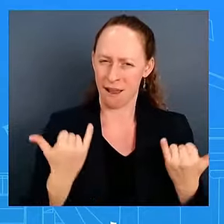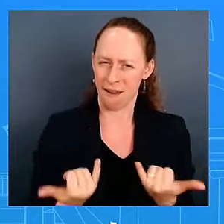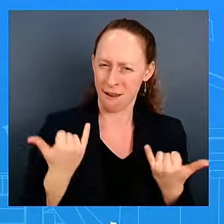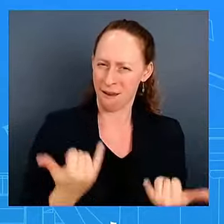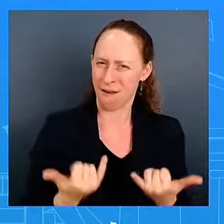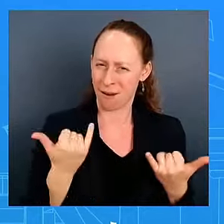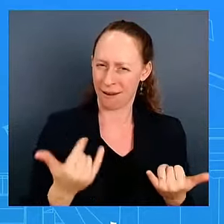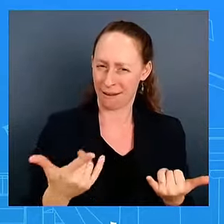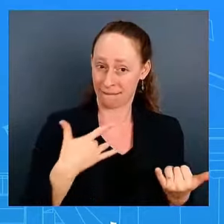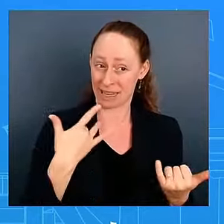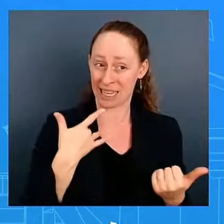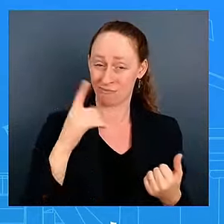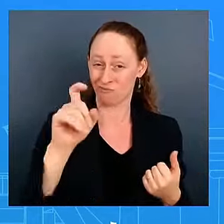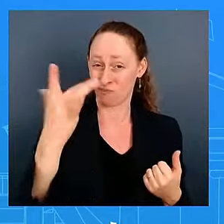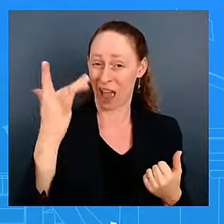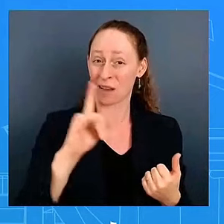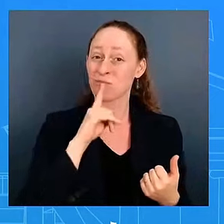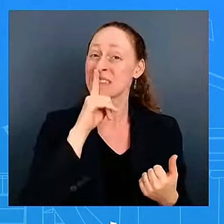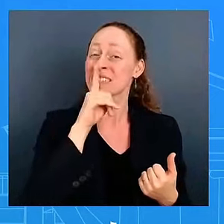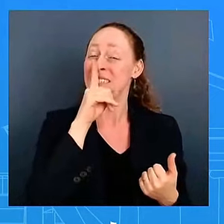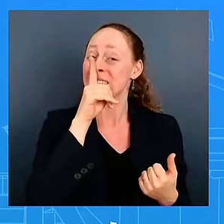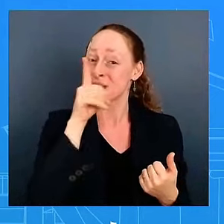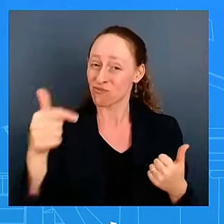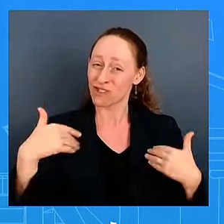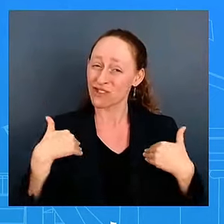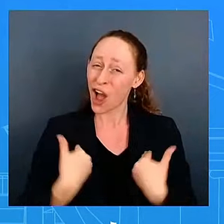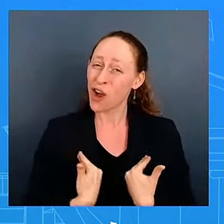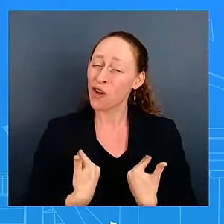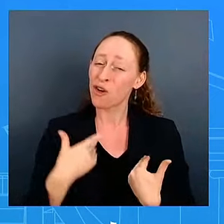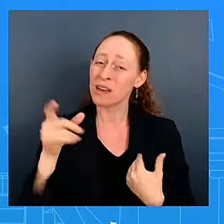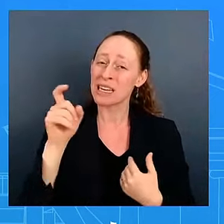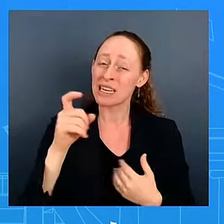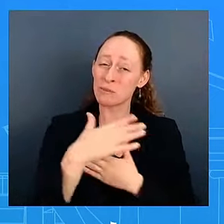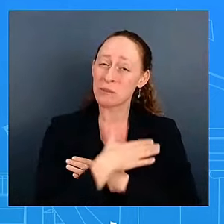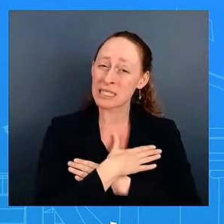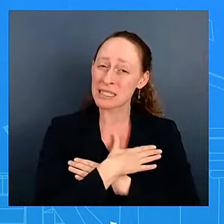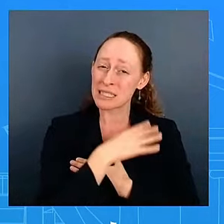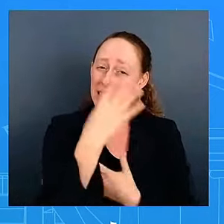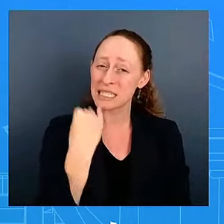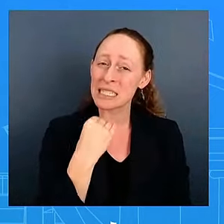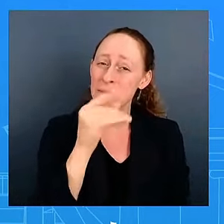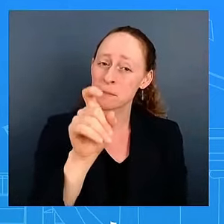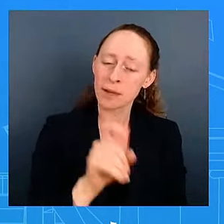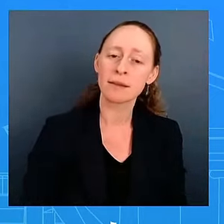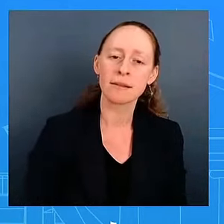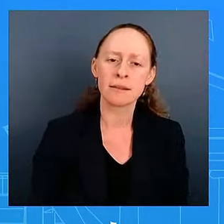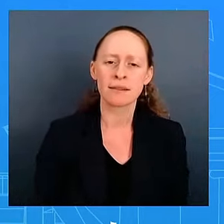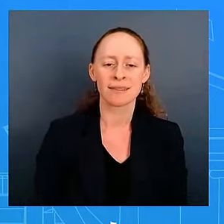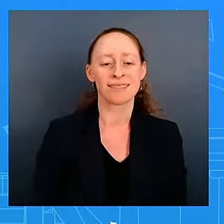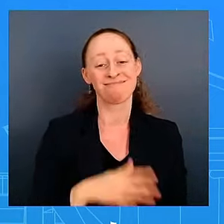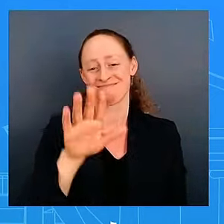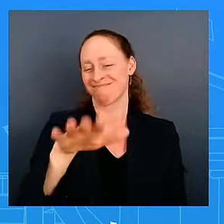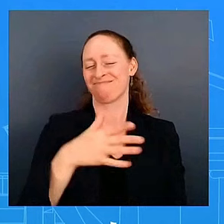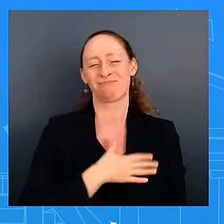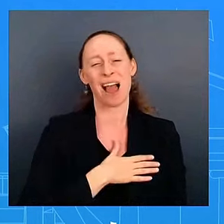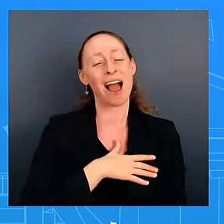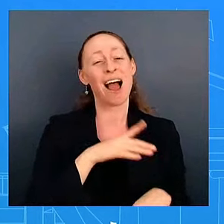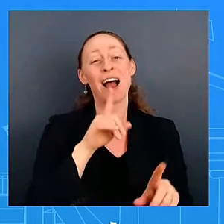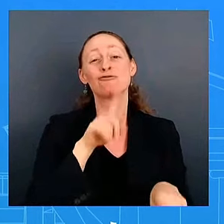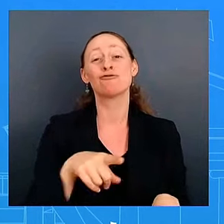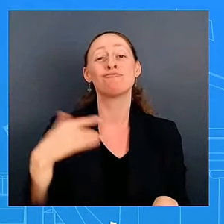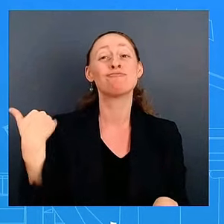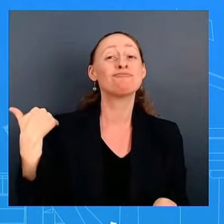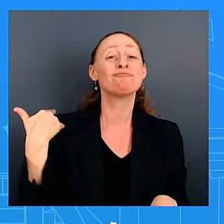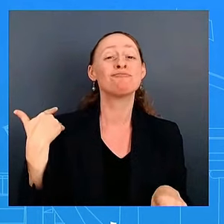he needed to skip something that was happening so late in the evening. And my answer stays the same. I wouldn't read too much into it. It's not the first time that he has.